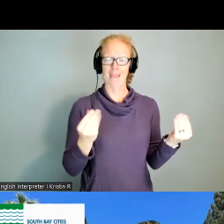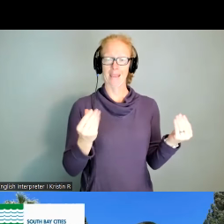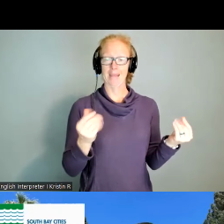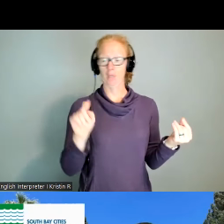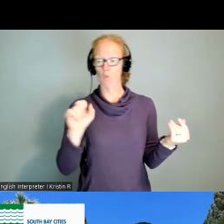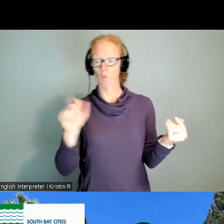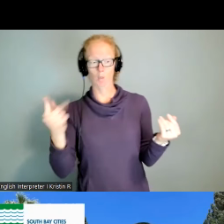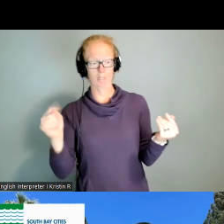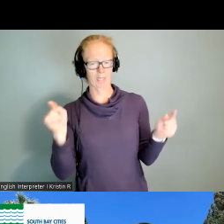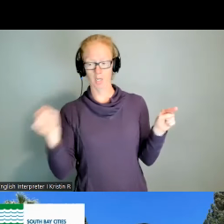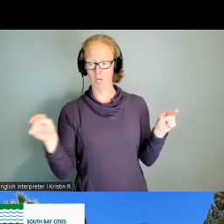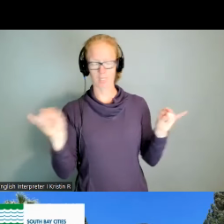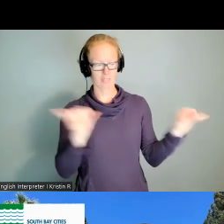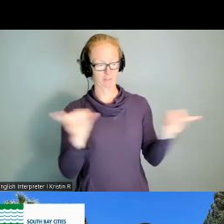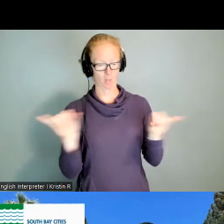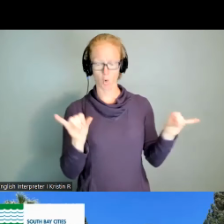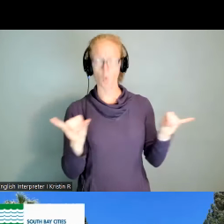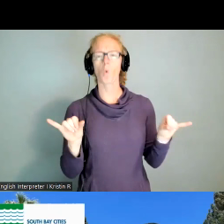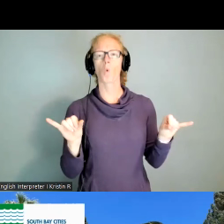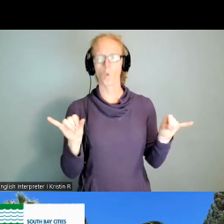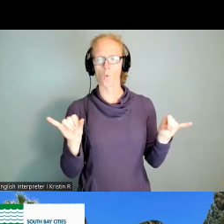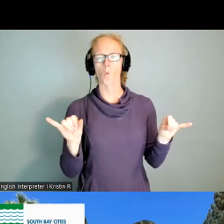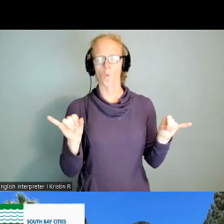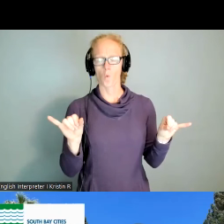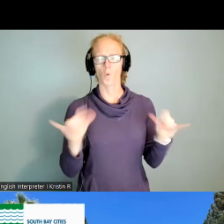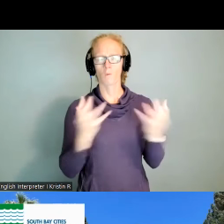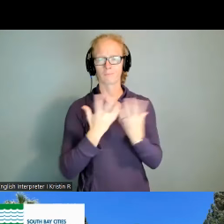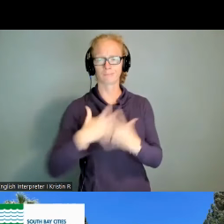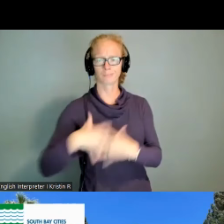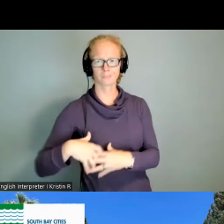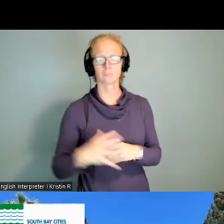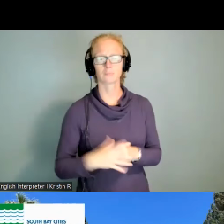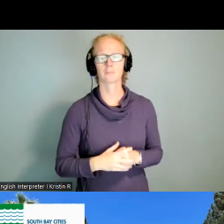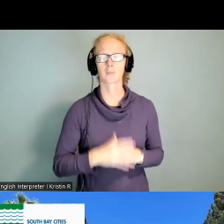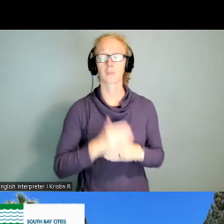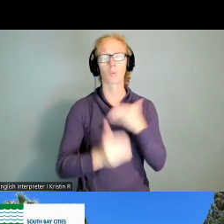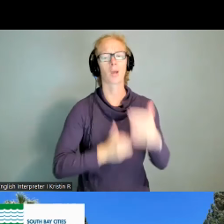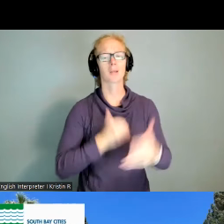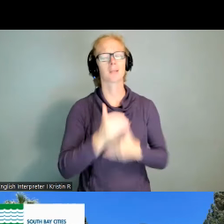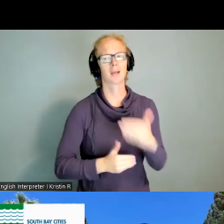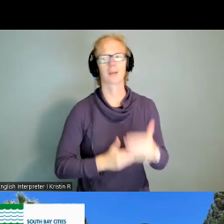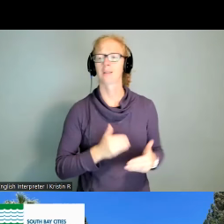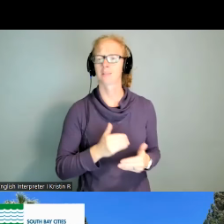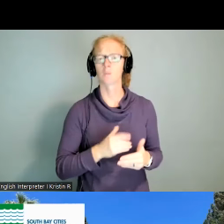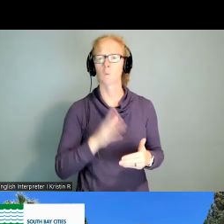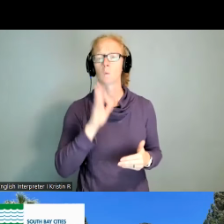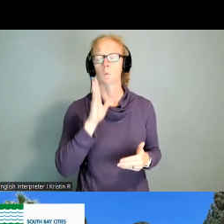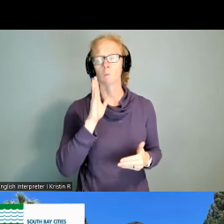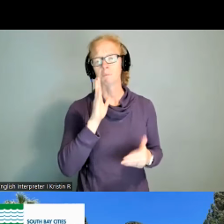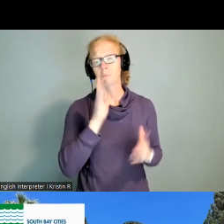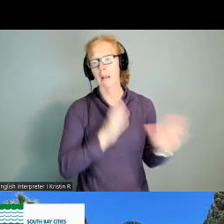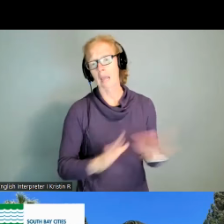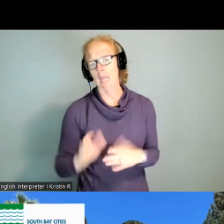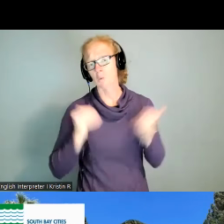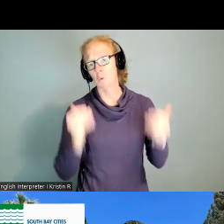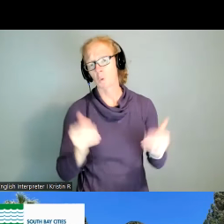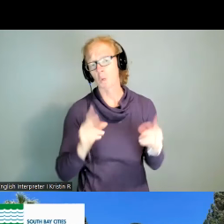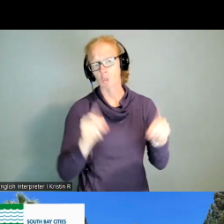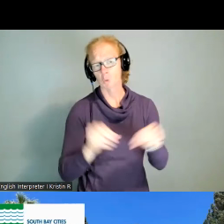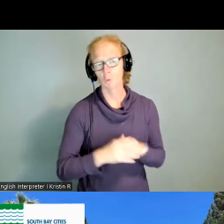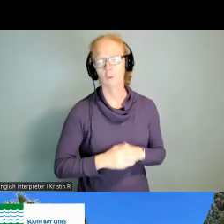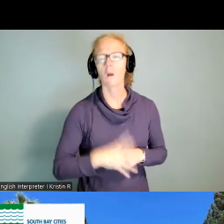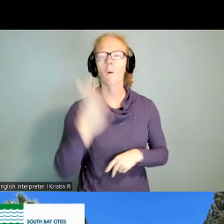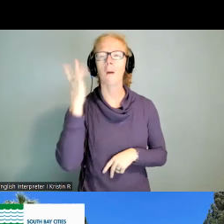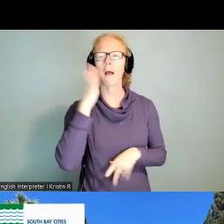commercial redevelopment program. The process that's laid out in the toolkit is something that we're looking at doing so we can help our cities